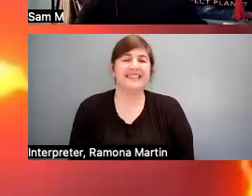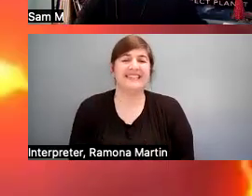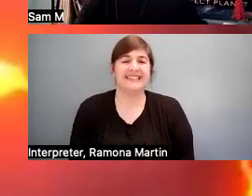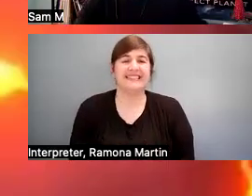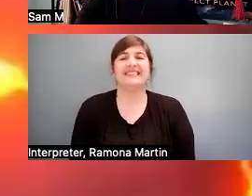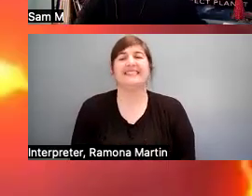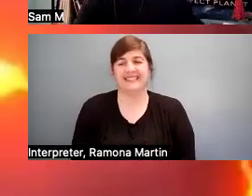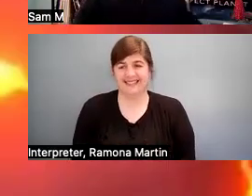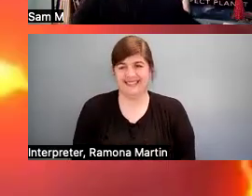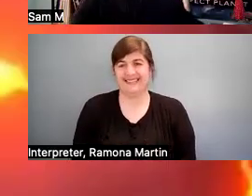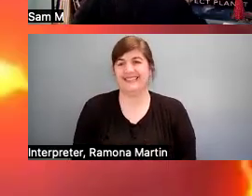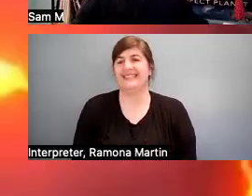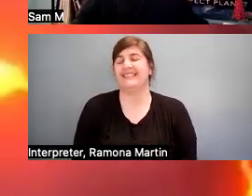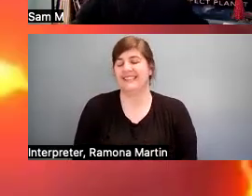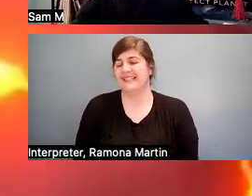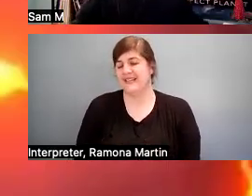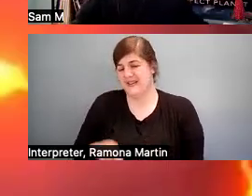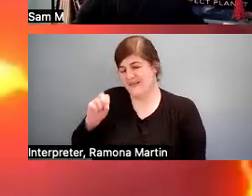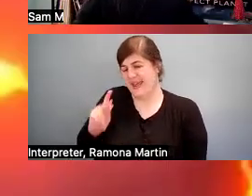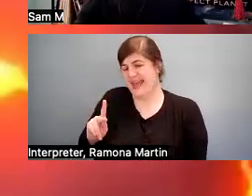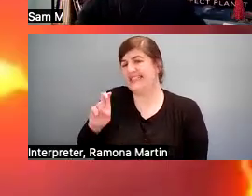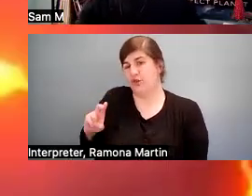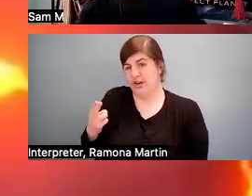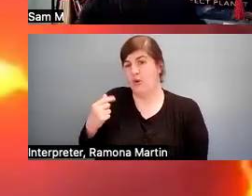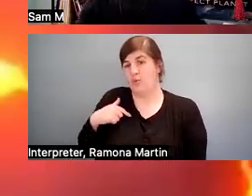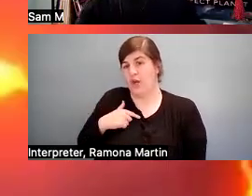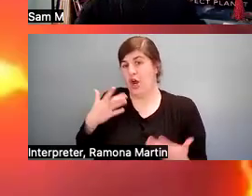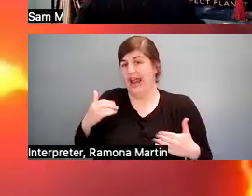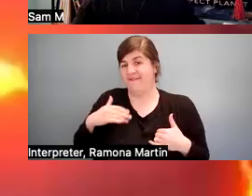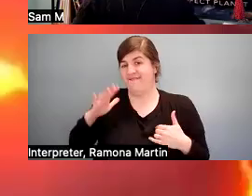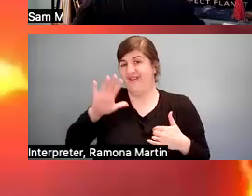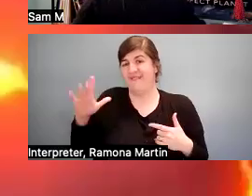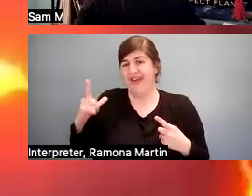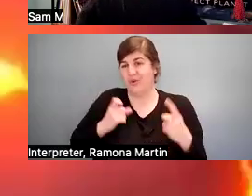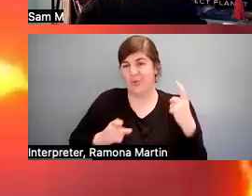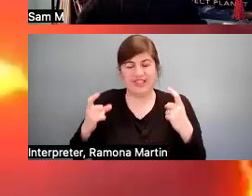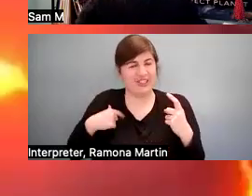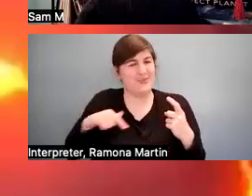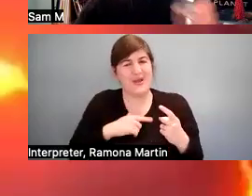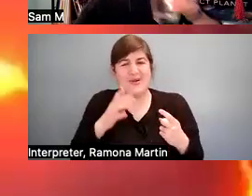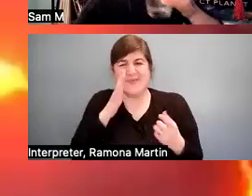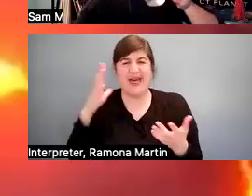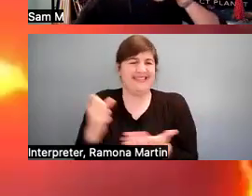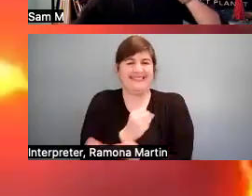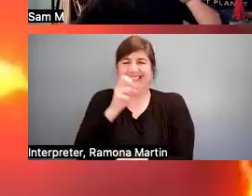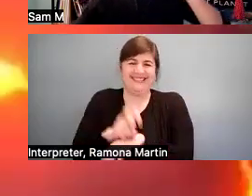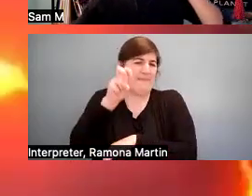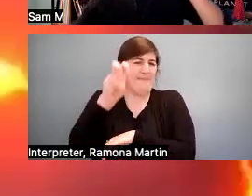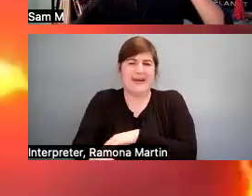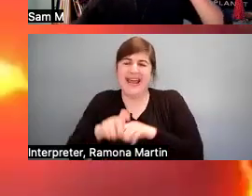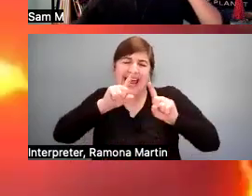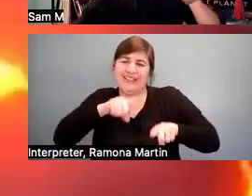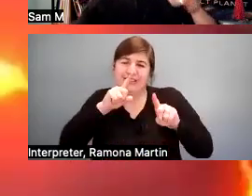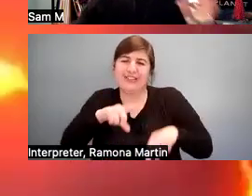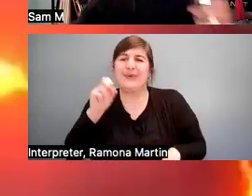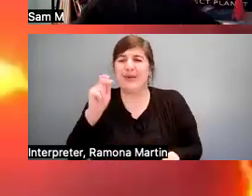All right, sounds good. We could already have 55 questions. So let's get into it. Let's do Um, it. all